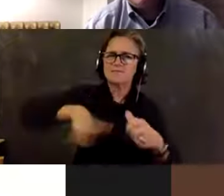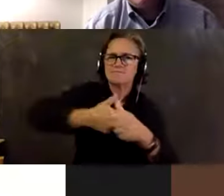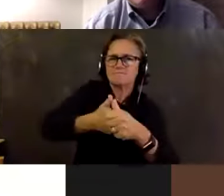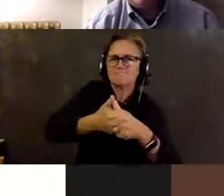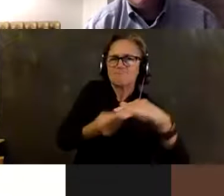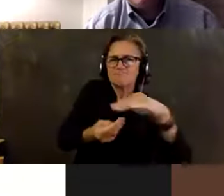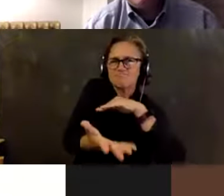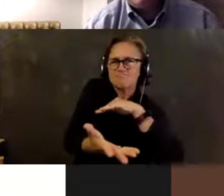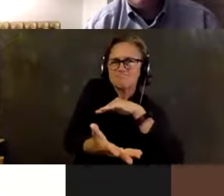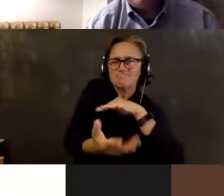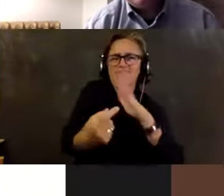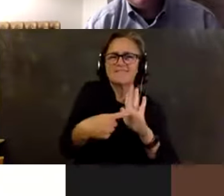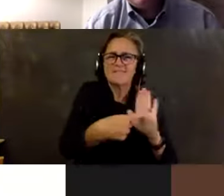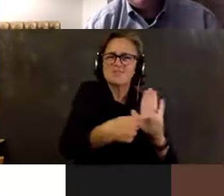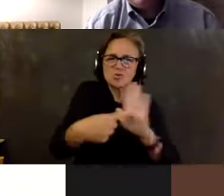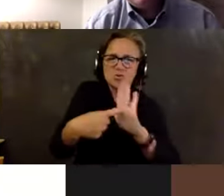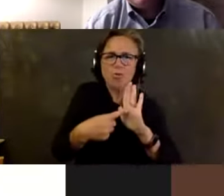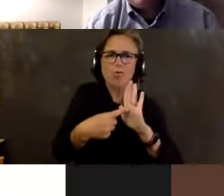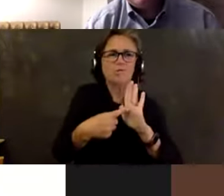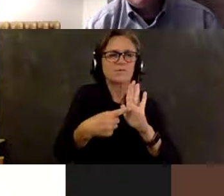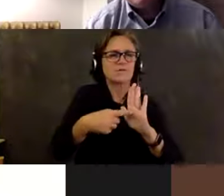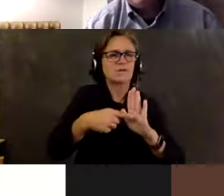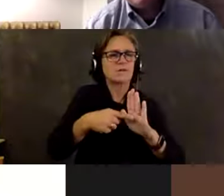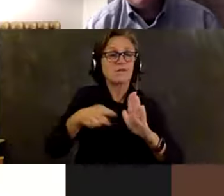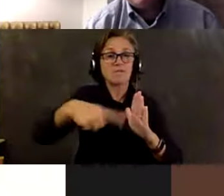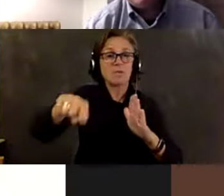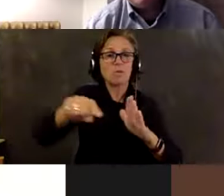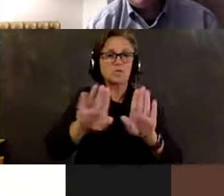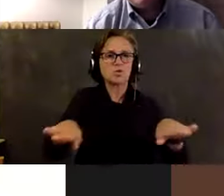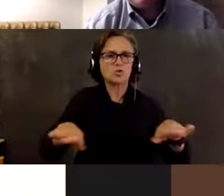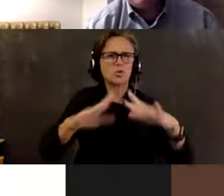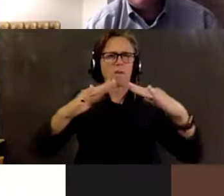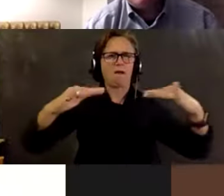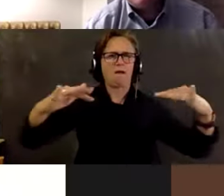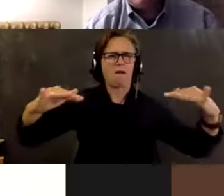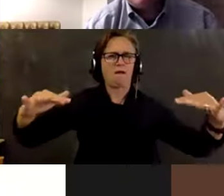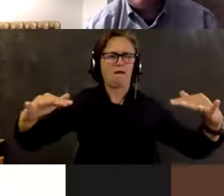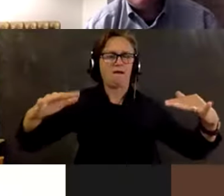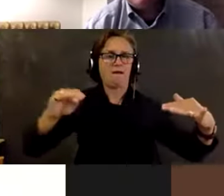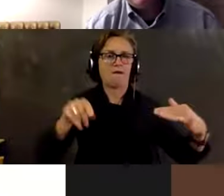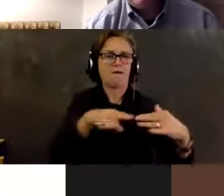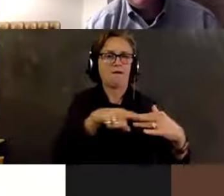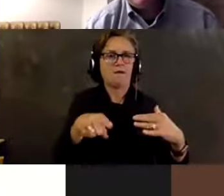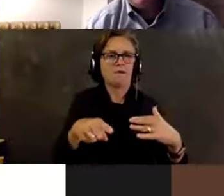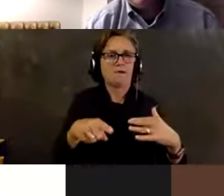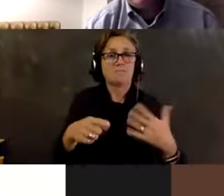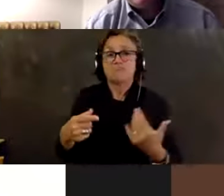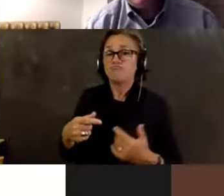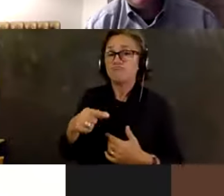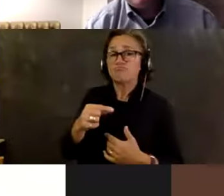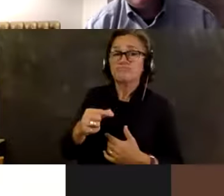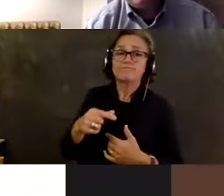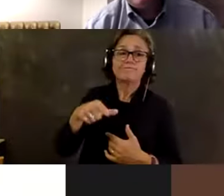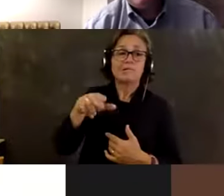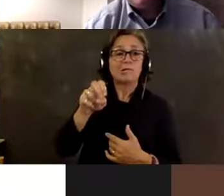shows representation, and all the kids there are appreciative of their differences, whether, some kids are queer or whatever it